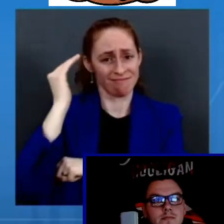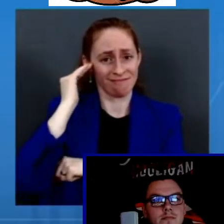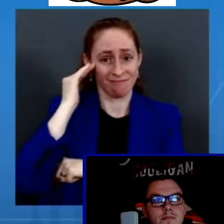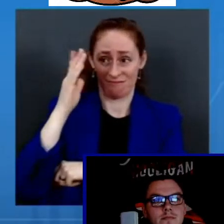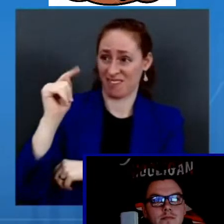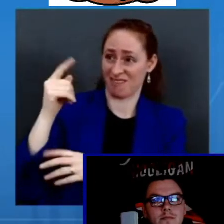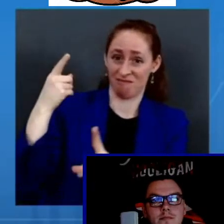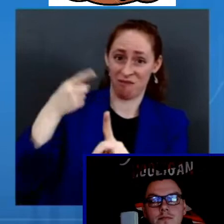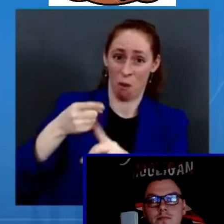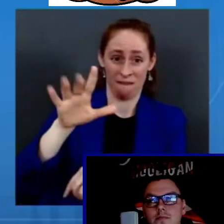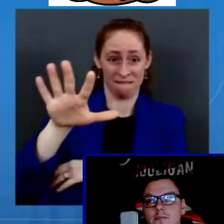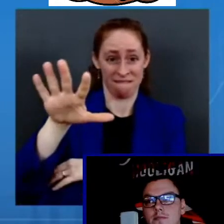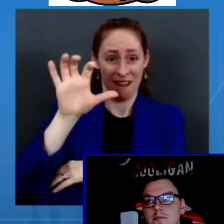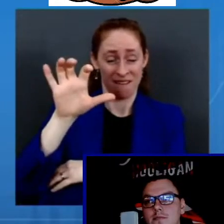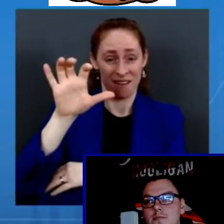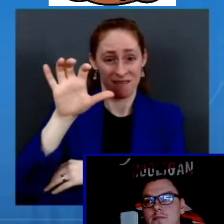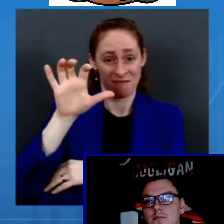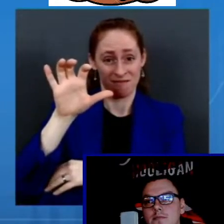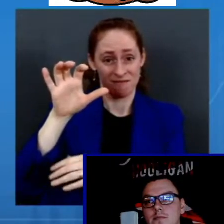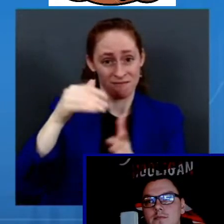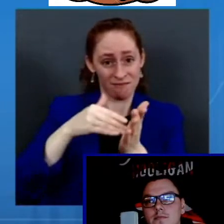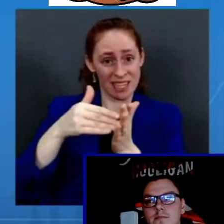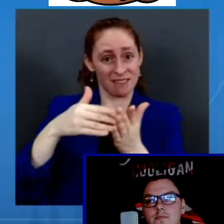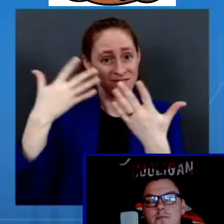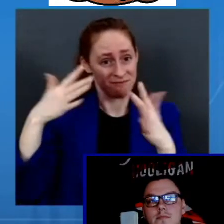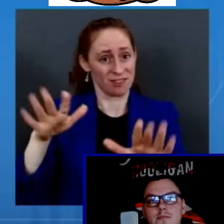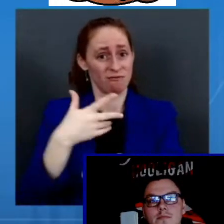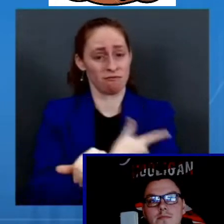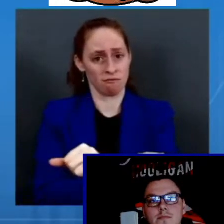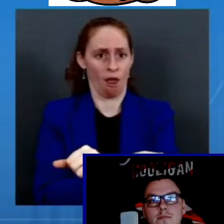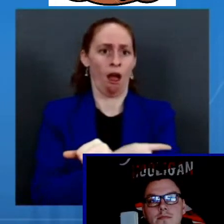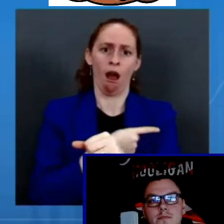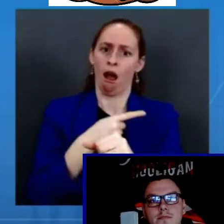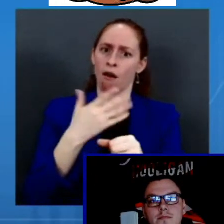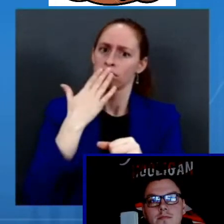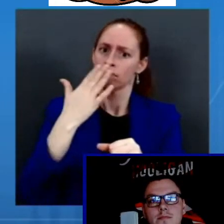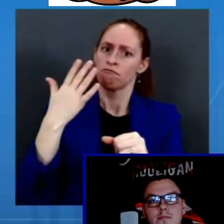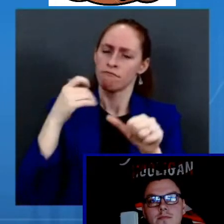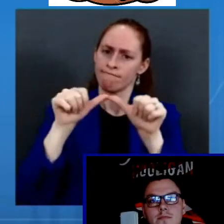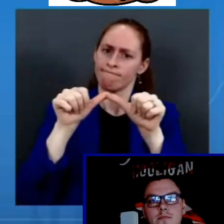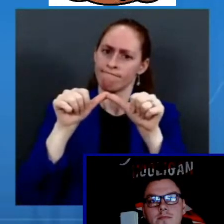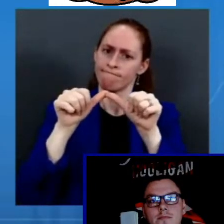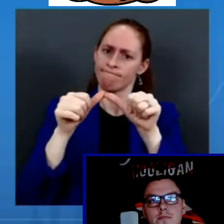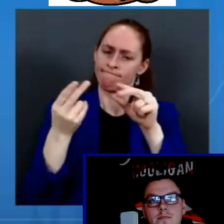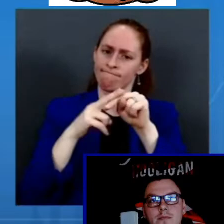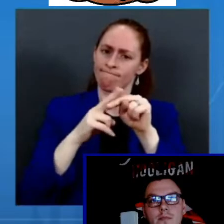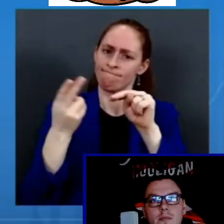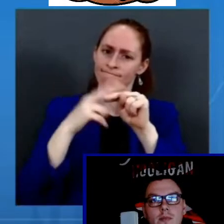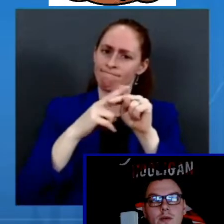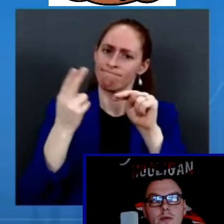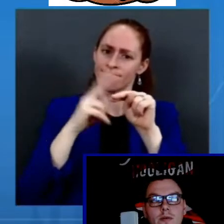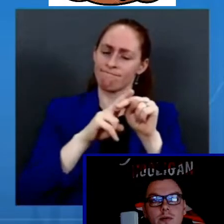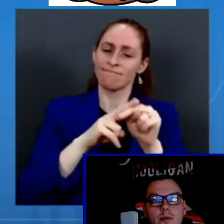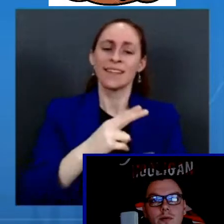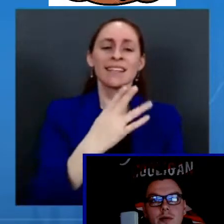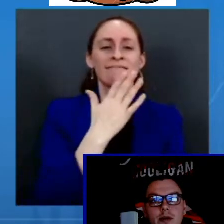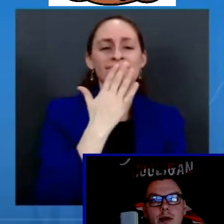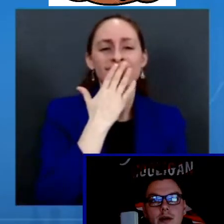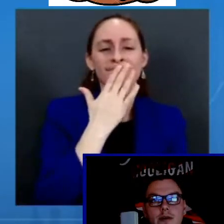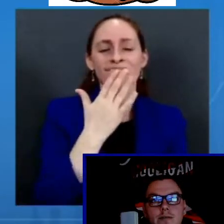day. So I want to thank everybody, and I hope everybody has a safe and happy holiday. Thank you. Thank